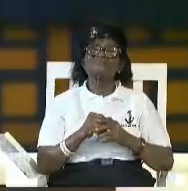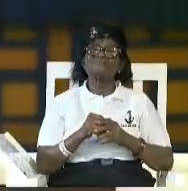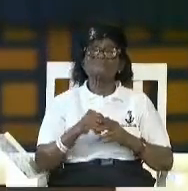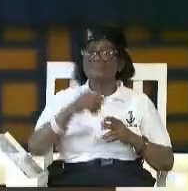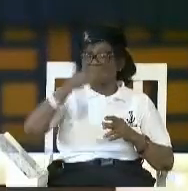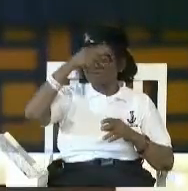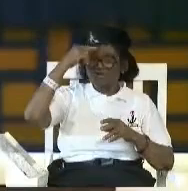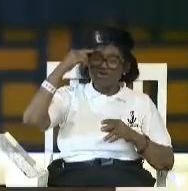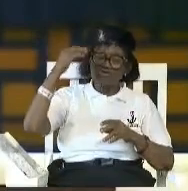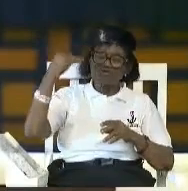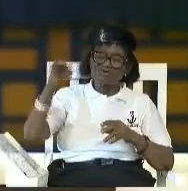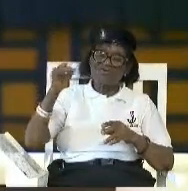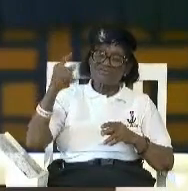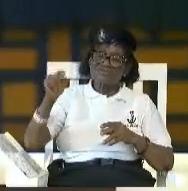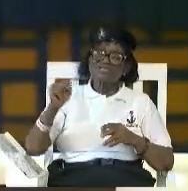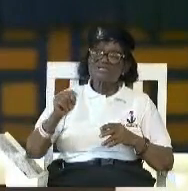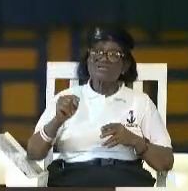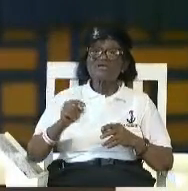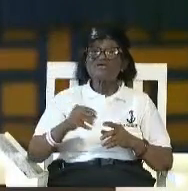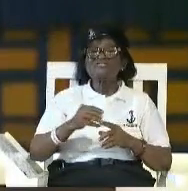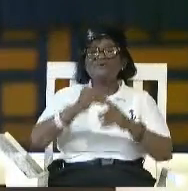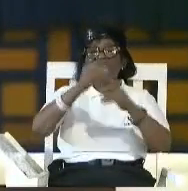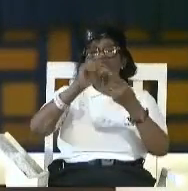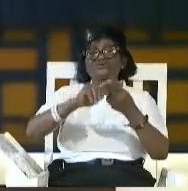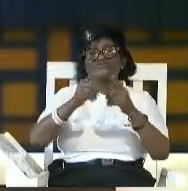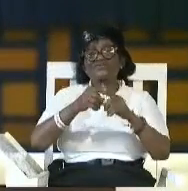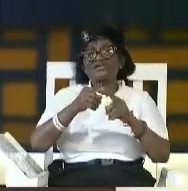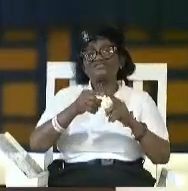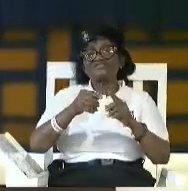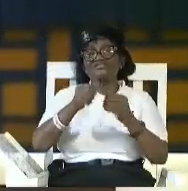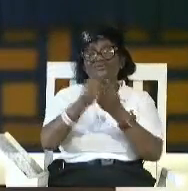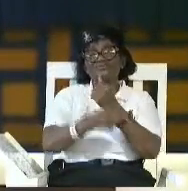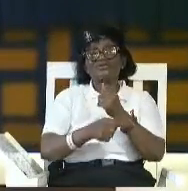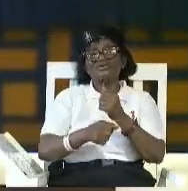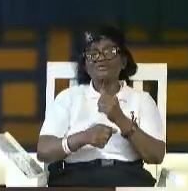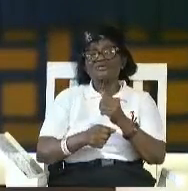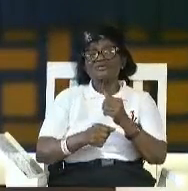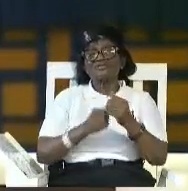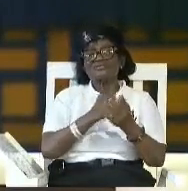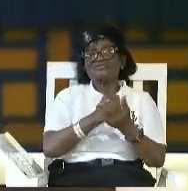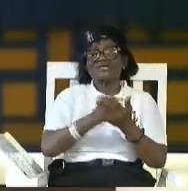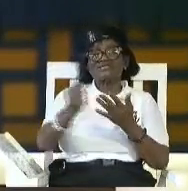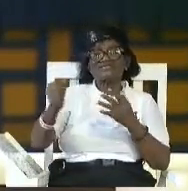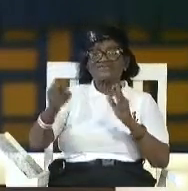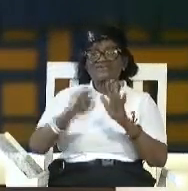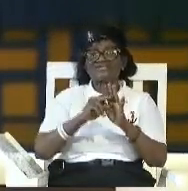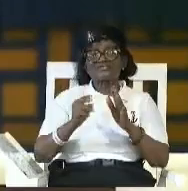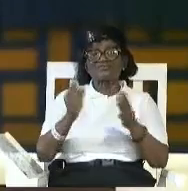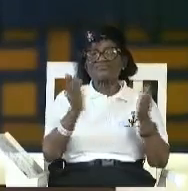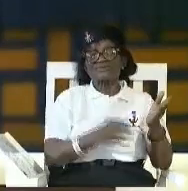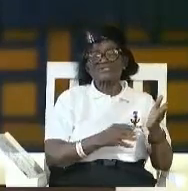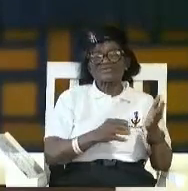because of the intimacy sanctification brings between you and God,